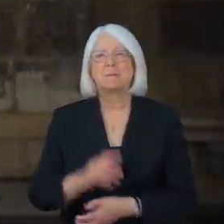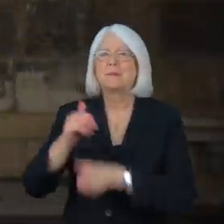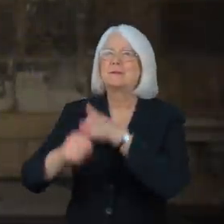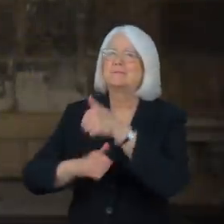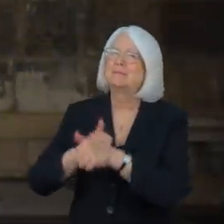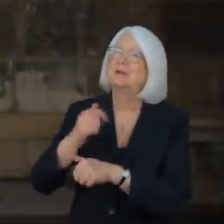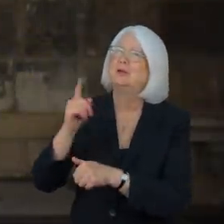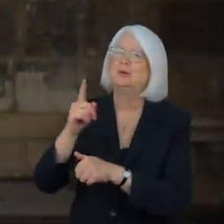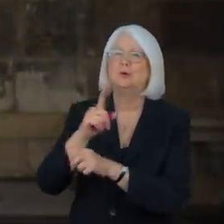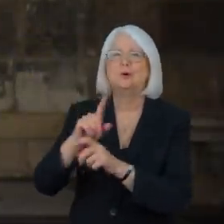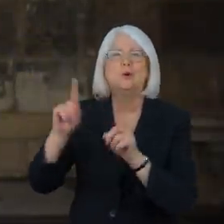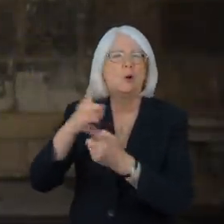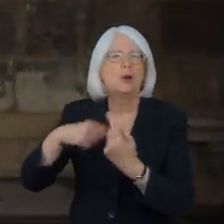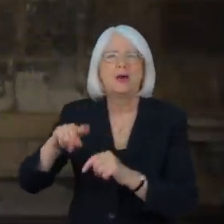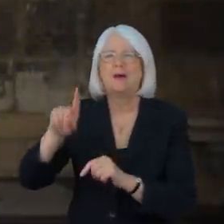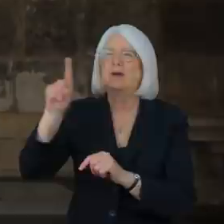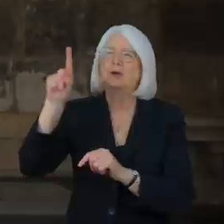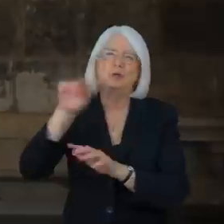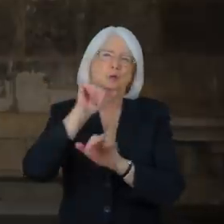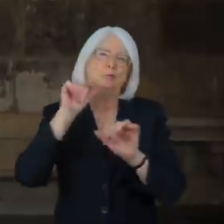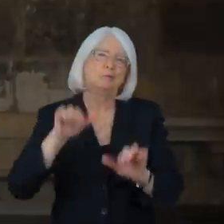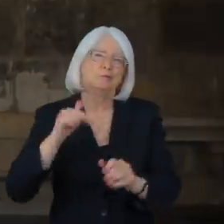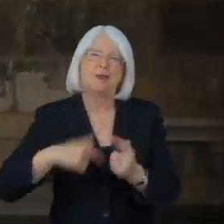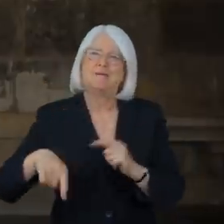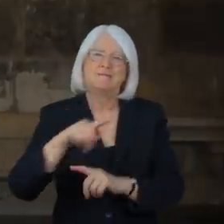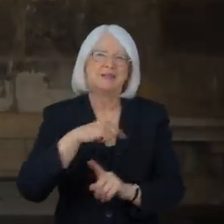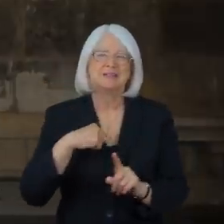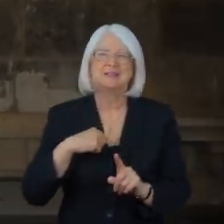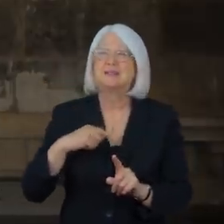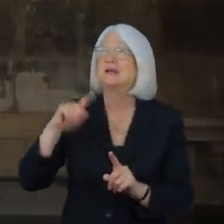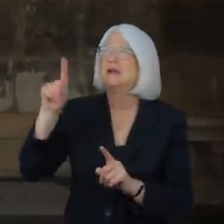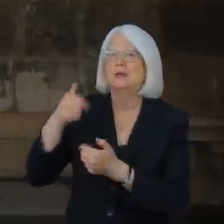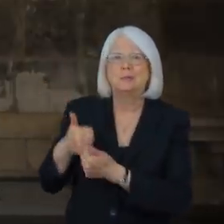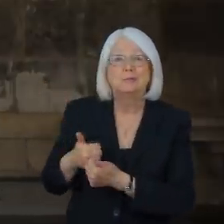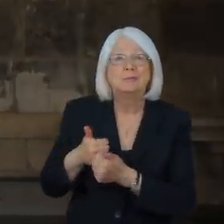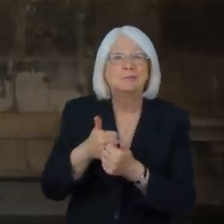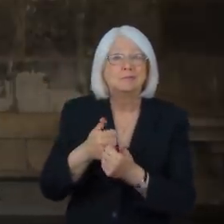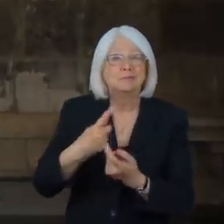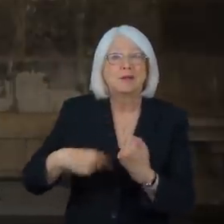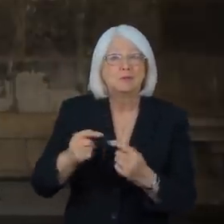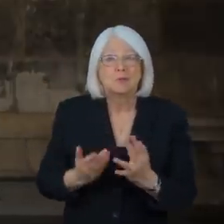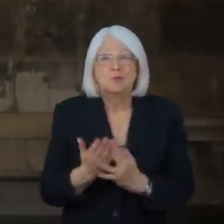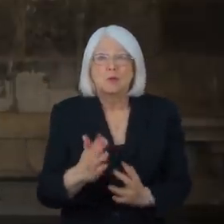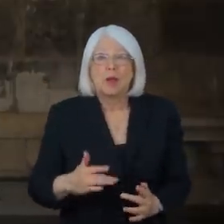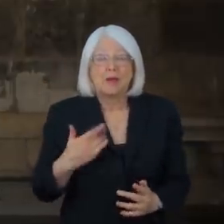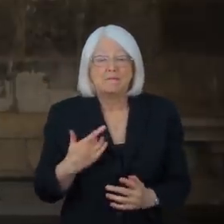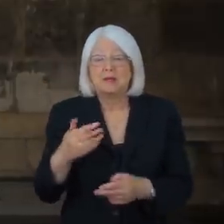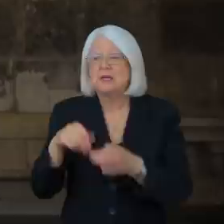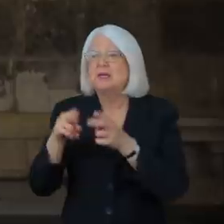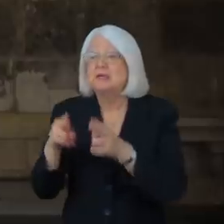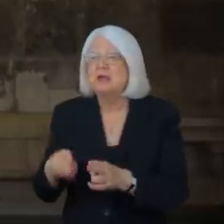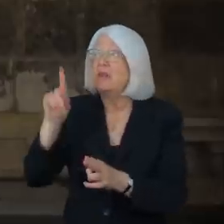Blessed are you, Lord our God, lover of souls. You uphold us in life and sustain us in